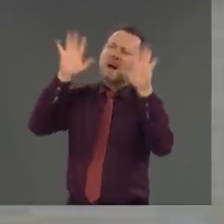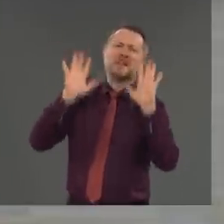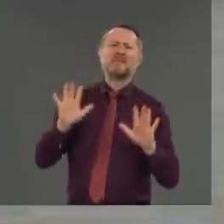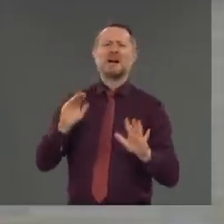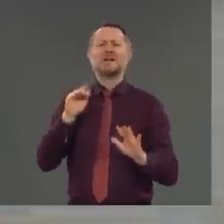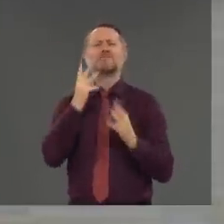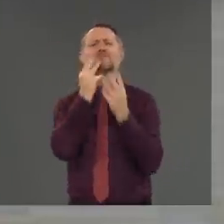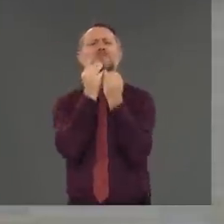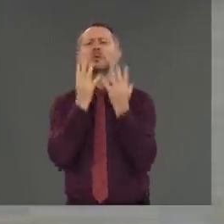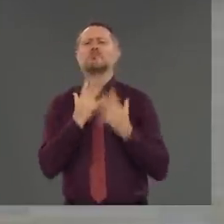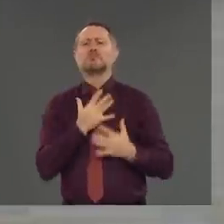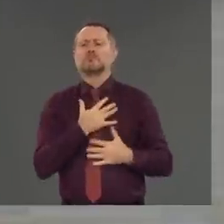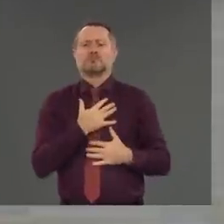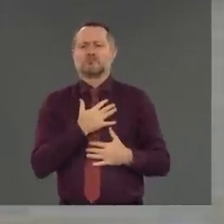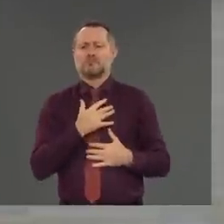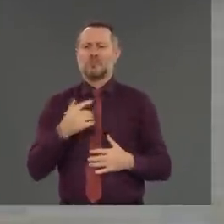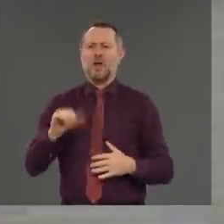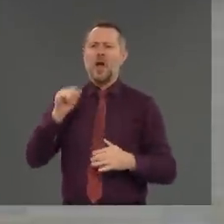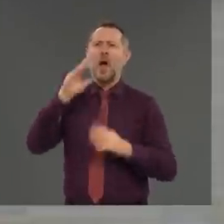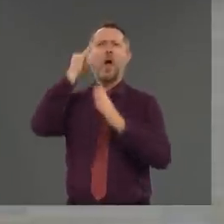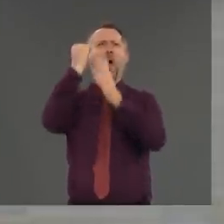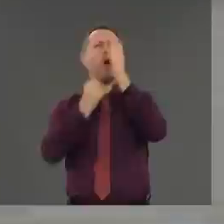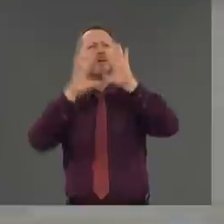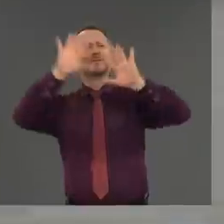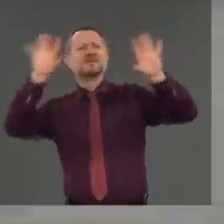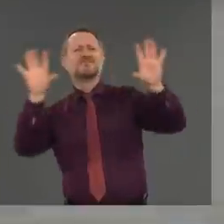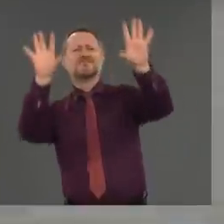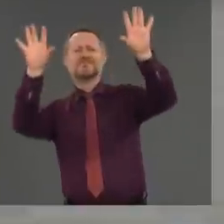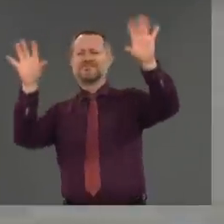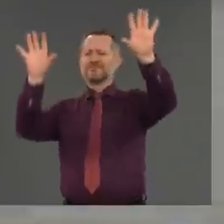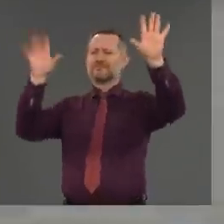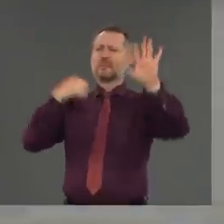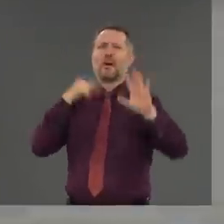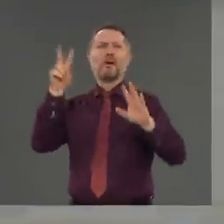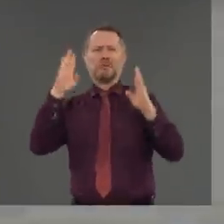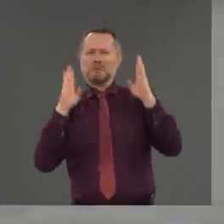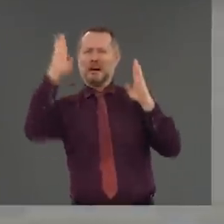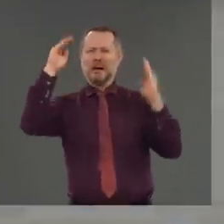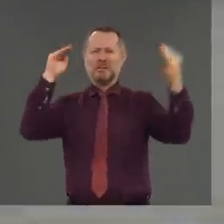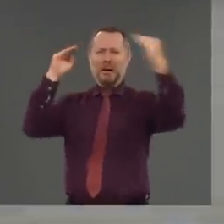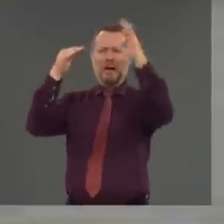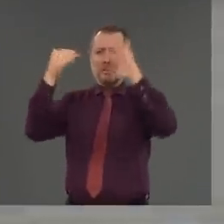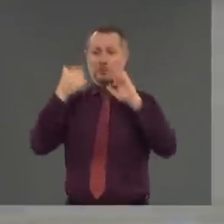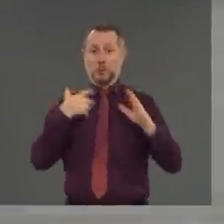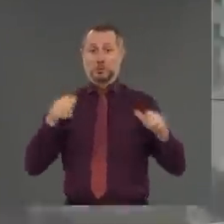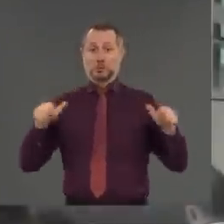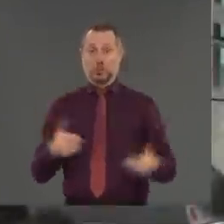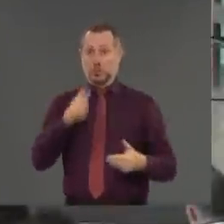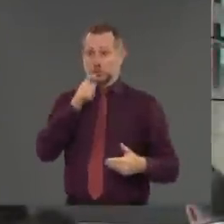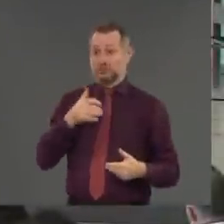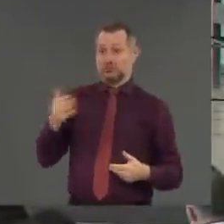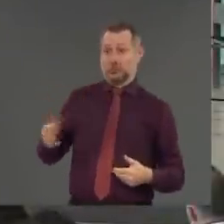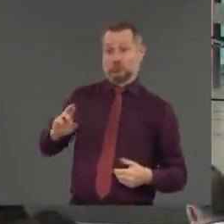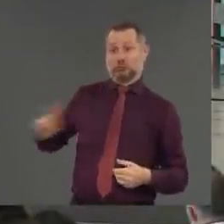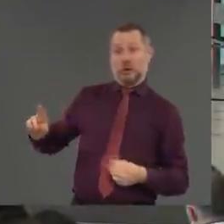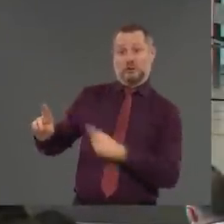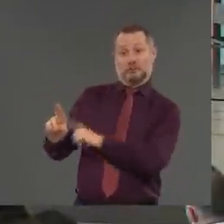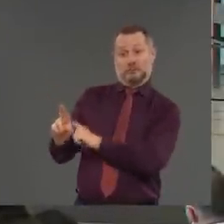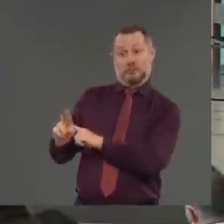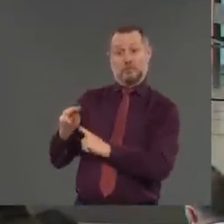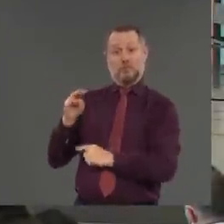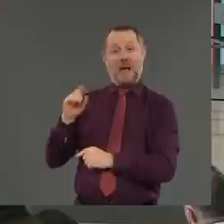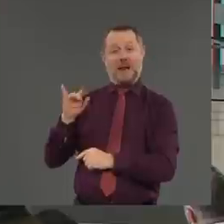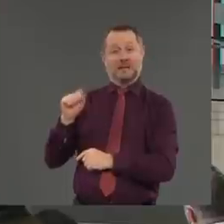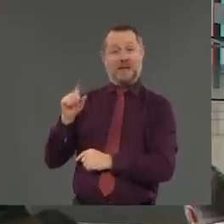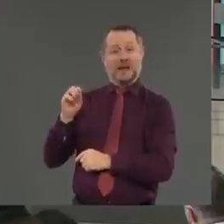It really is breathtaking. Let me introduce the people who are here with me today. To my right, Melissa DeRosa, Secretary to